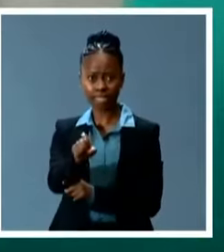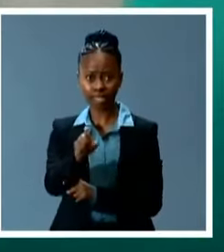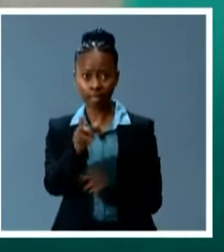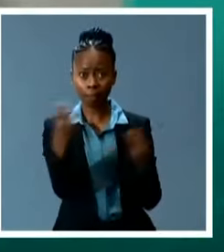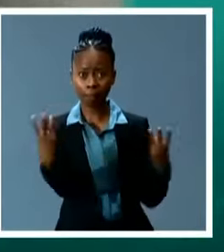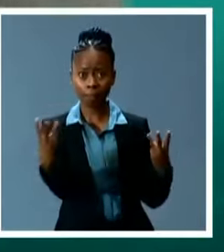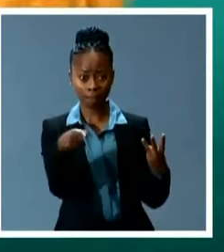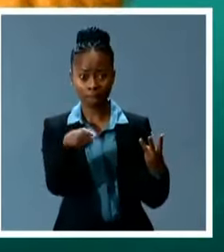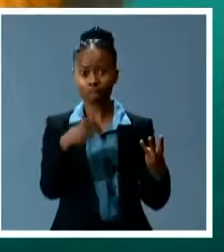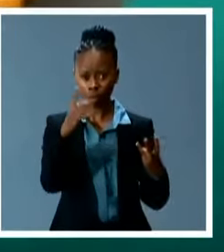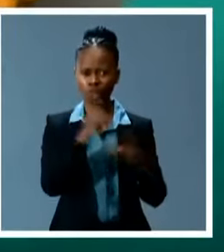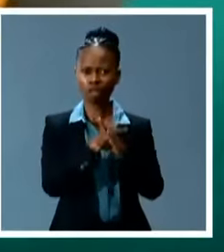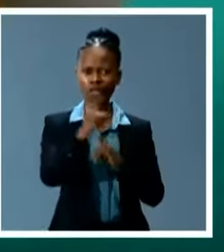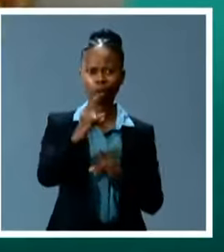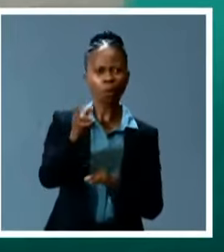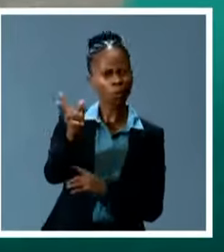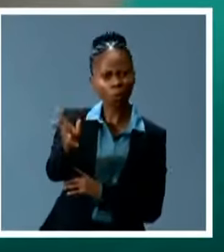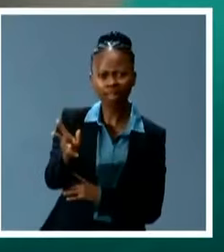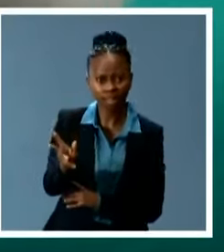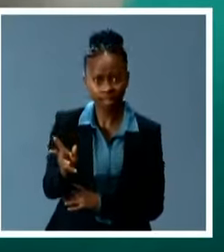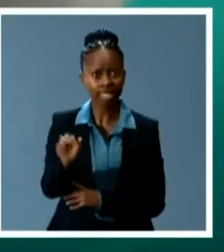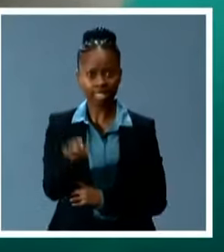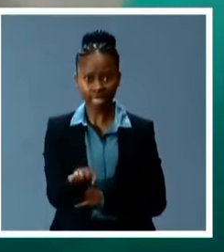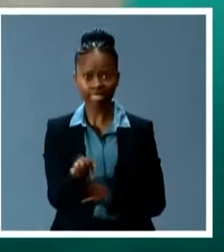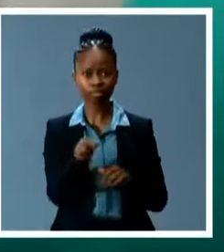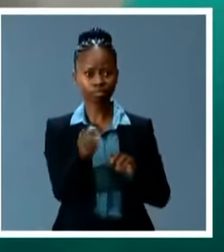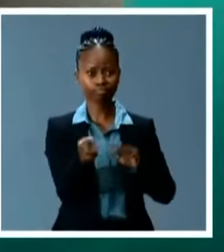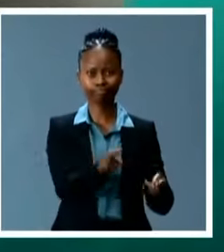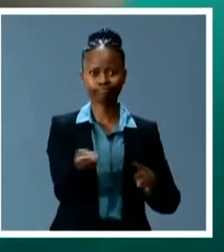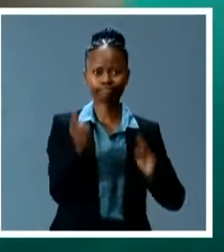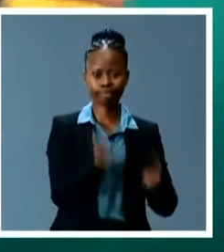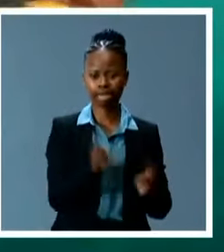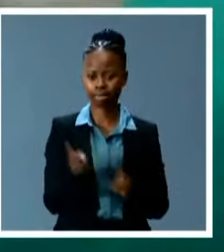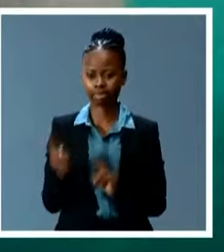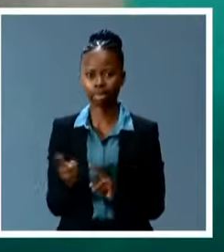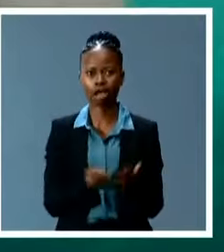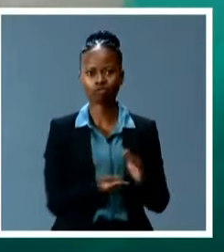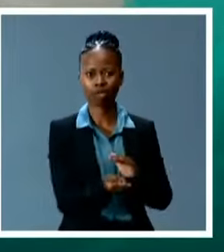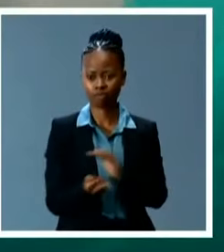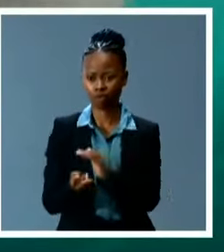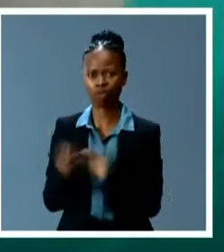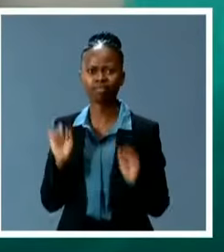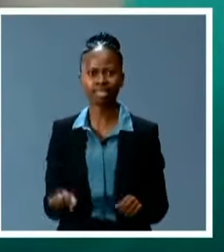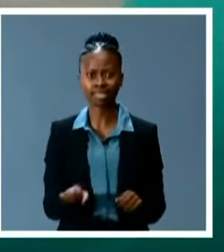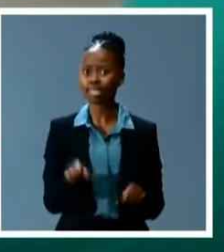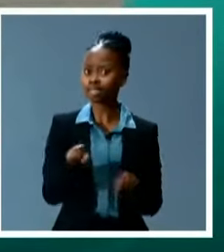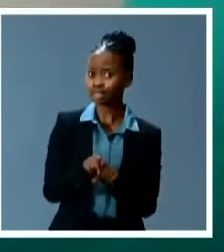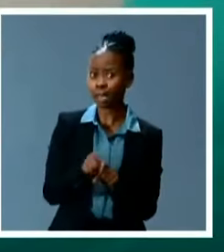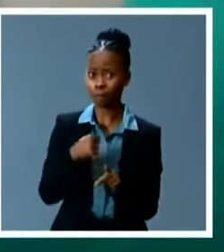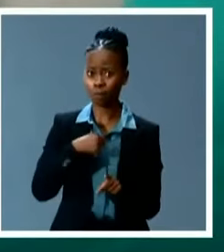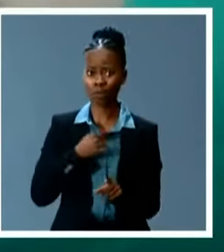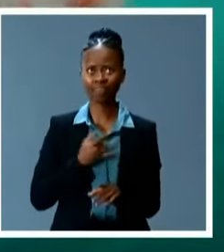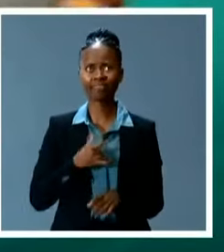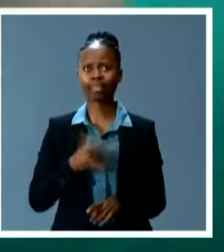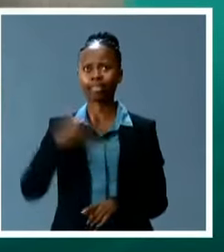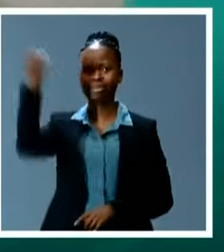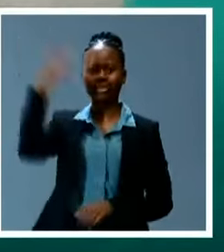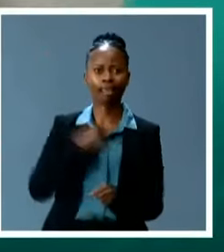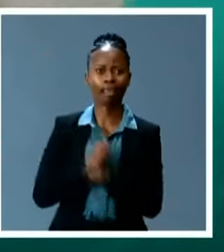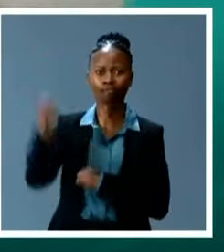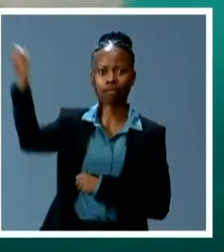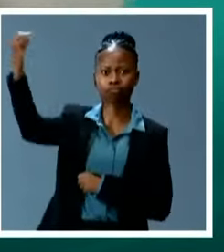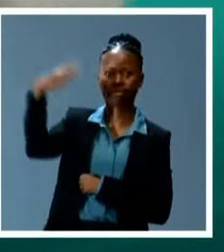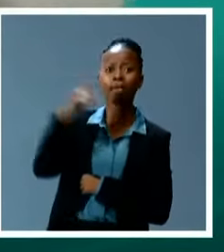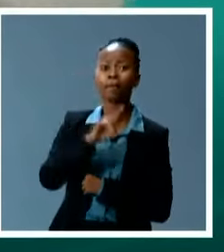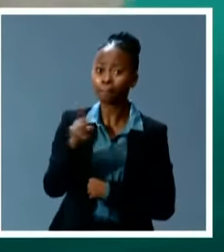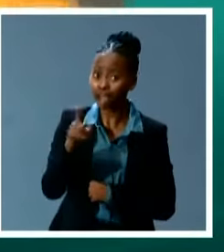your victory great. I saw you on the ships in your graves, your fathers relate. Many cries now, but they never beat the sunrise. Swinging in your fight and we waiting for your come right.